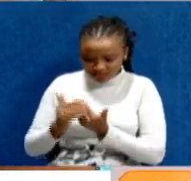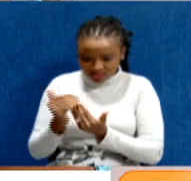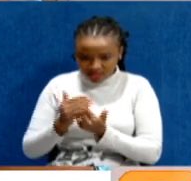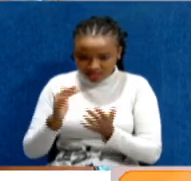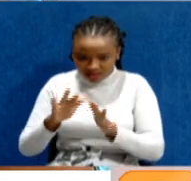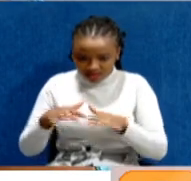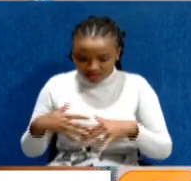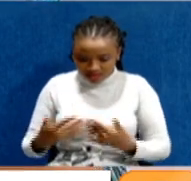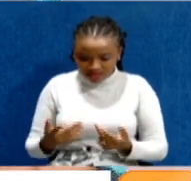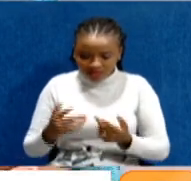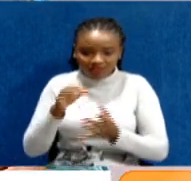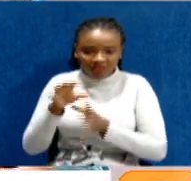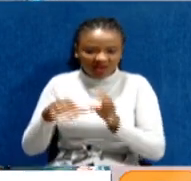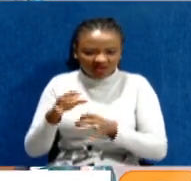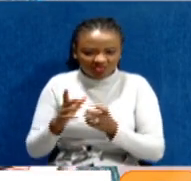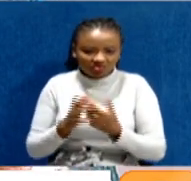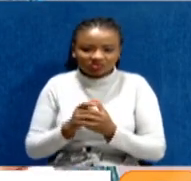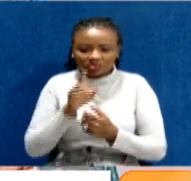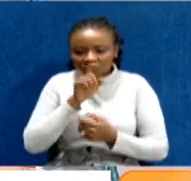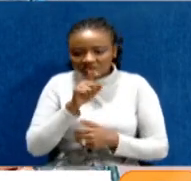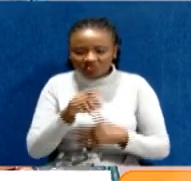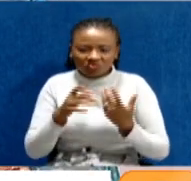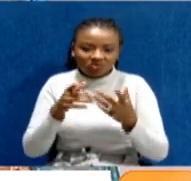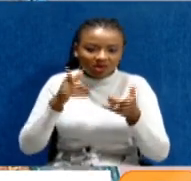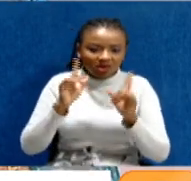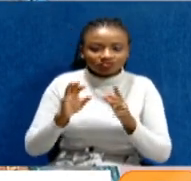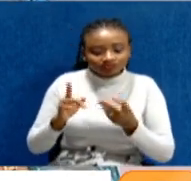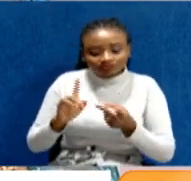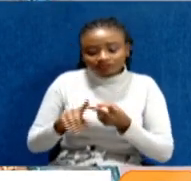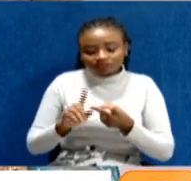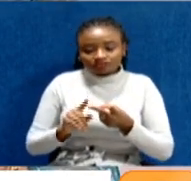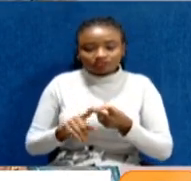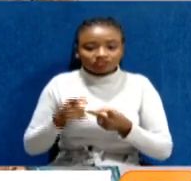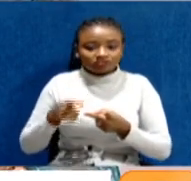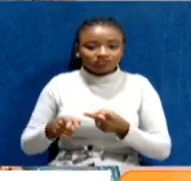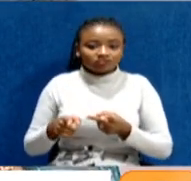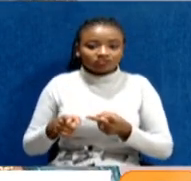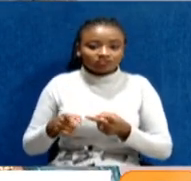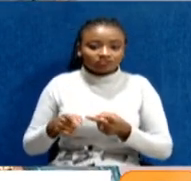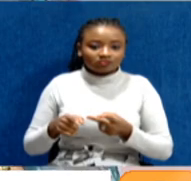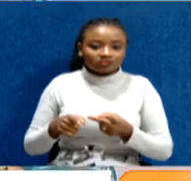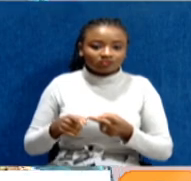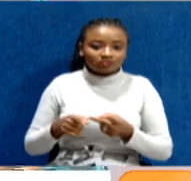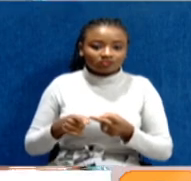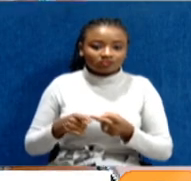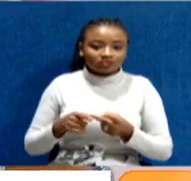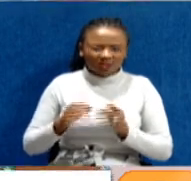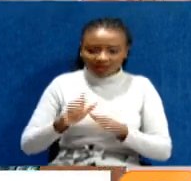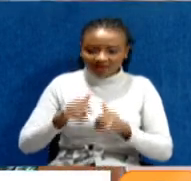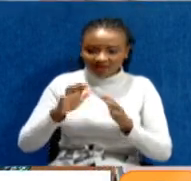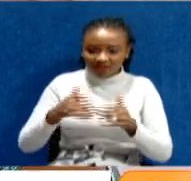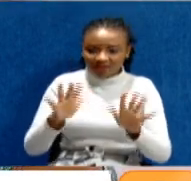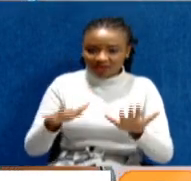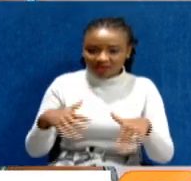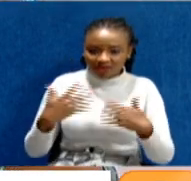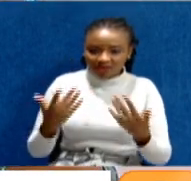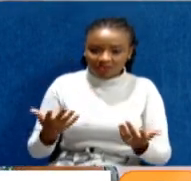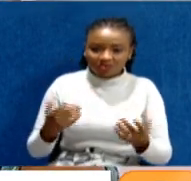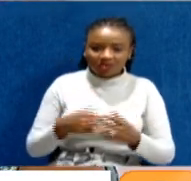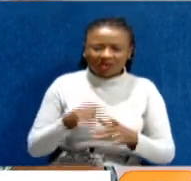them organically. And the best thing in Africa, mm. in Kenya still, we still have organic